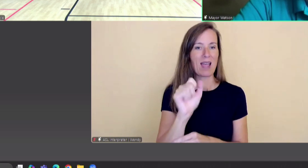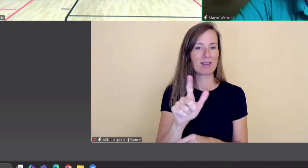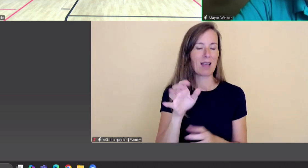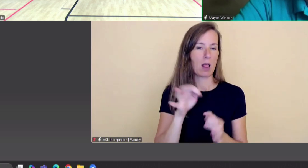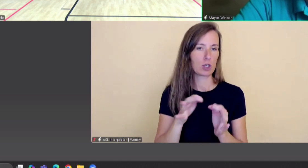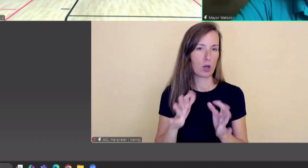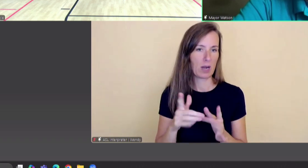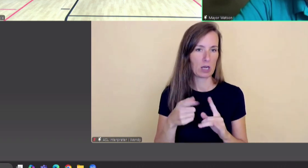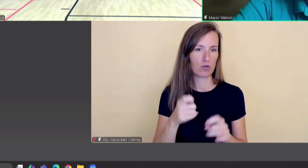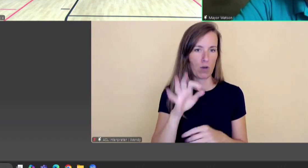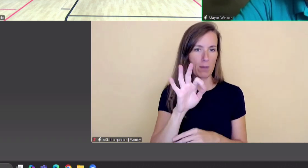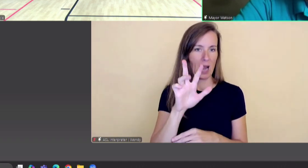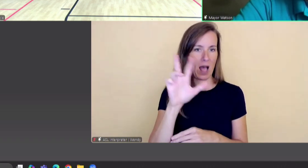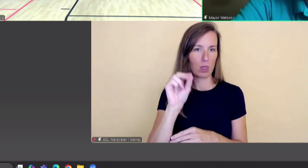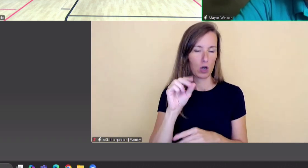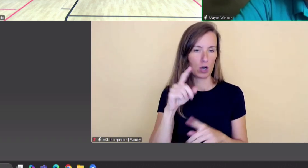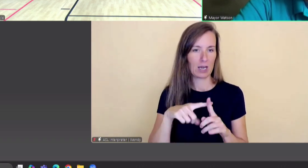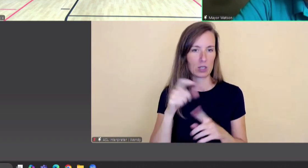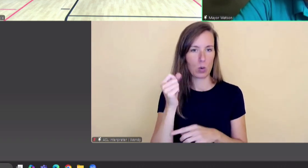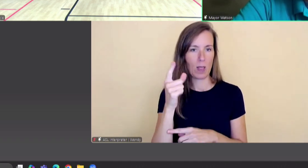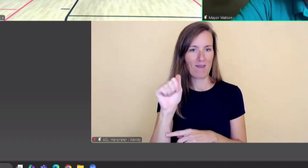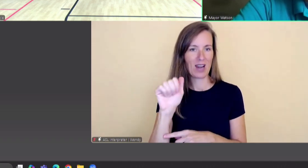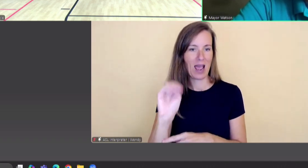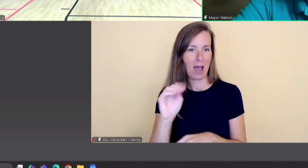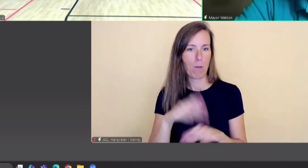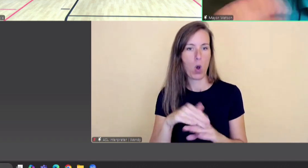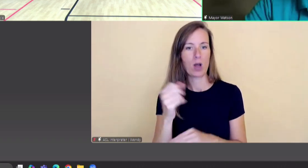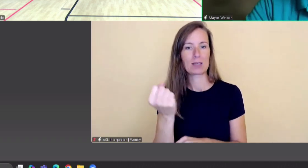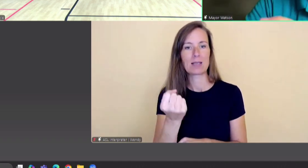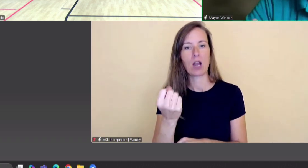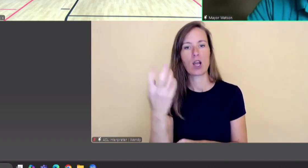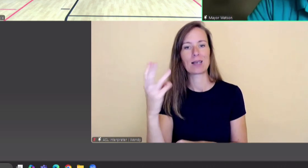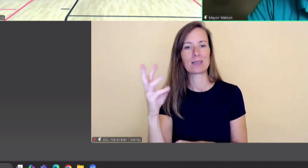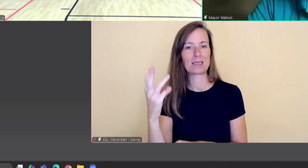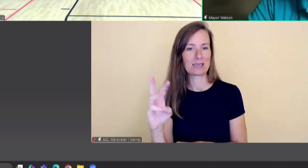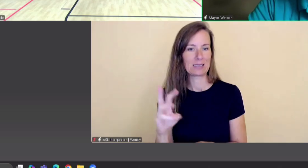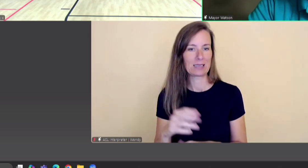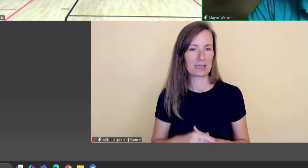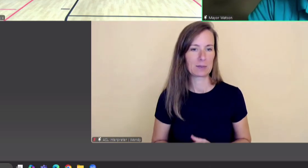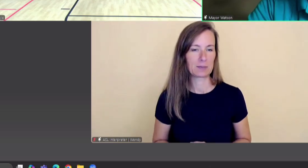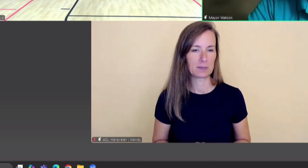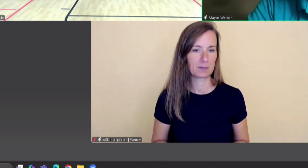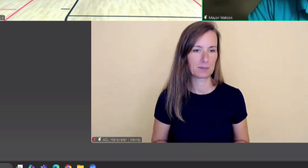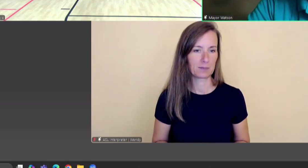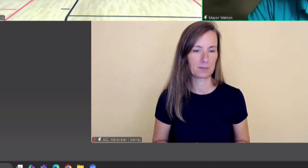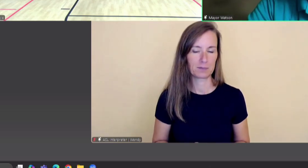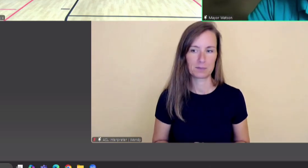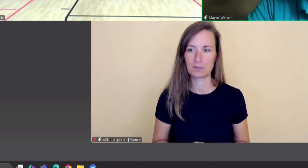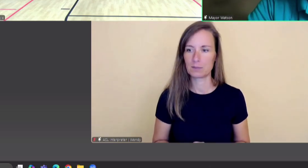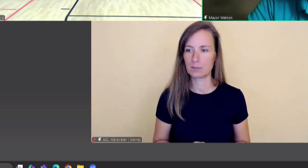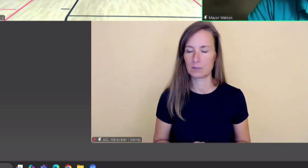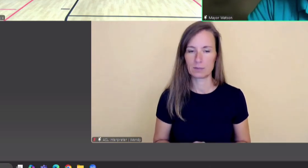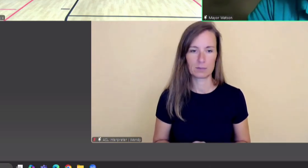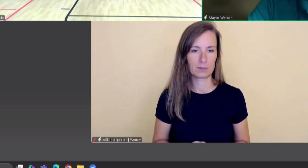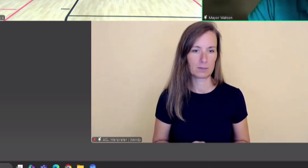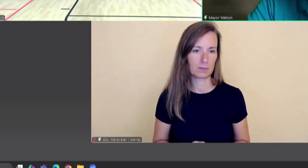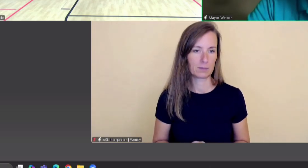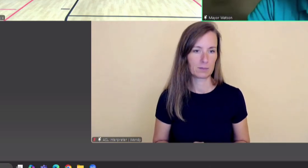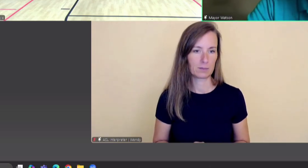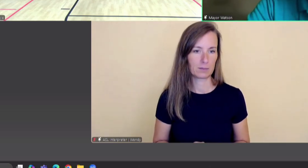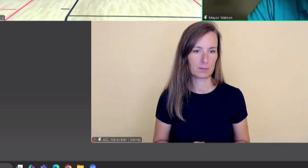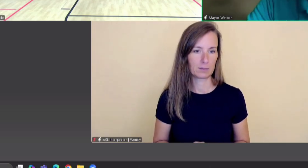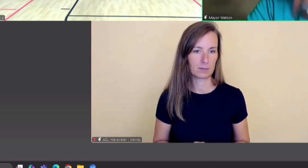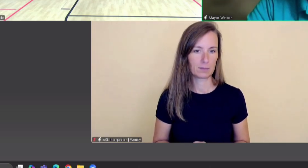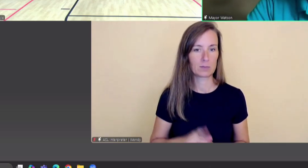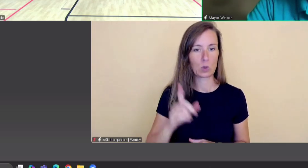9:30 until 11 a.m. on Saturday the 16th. Just a quick reminder to everyone that